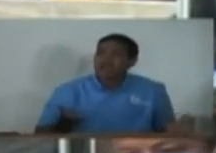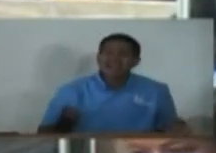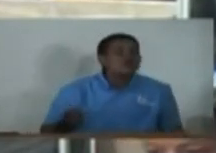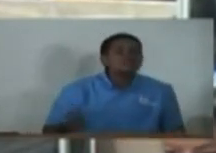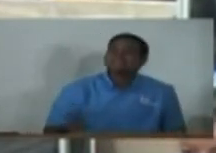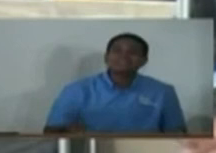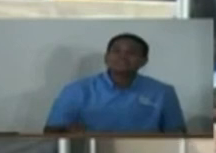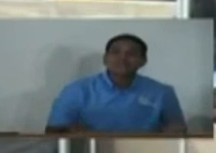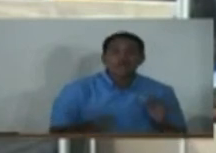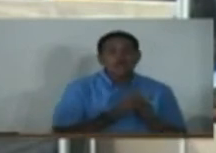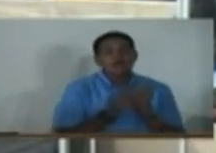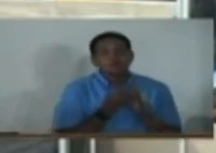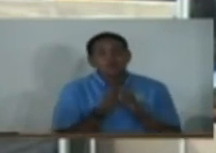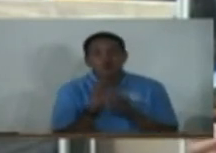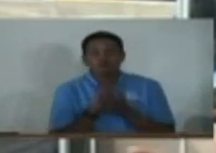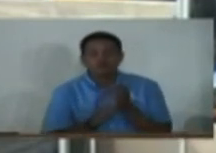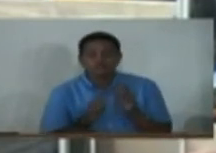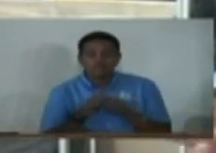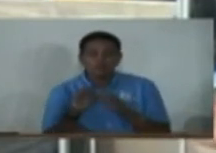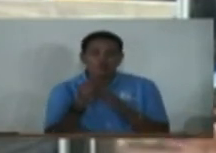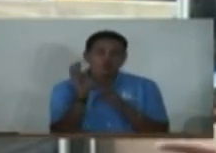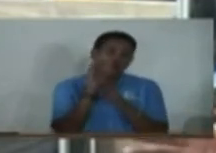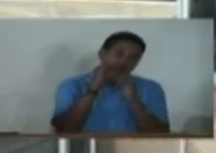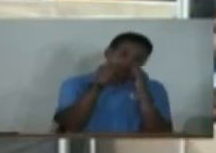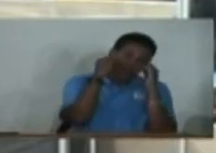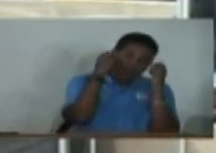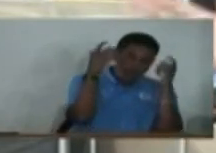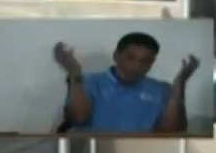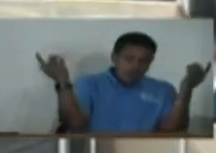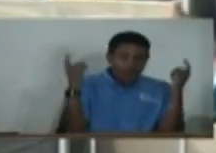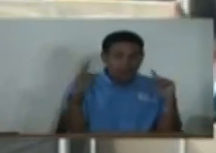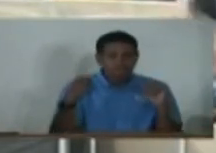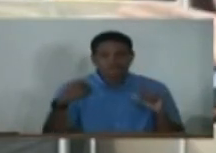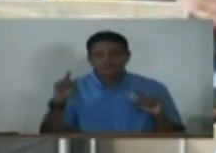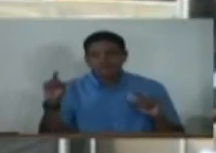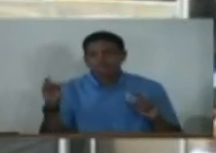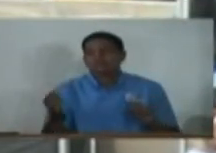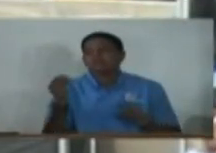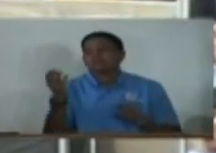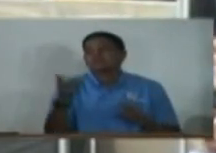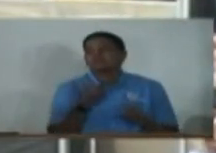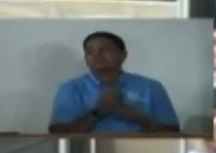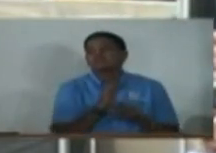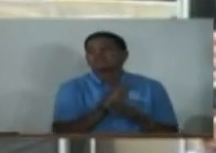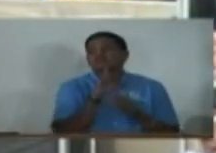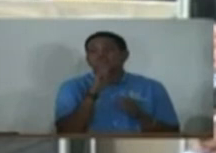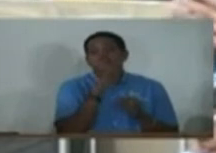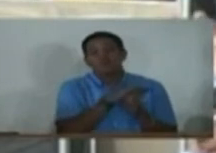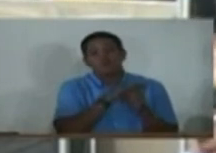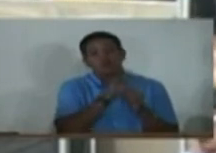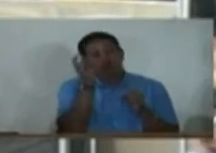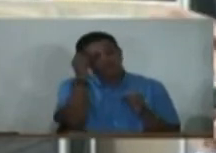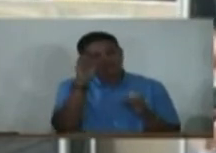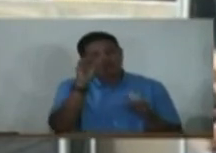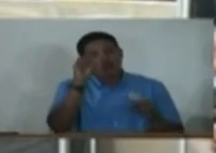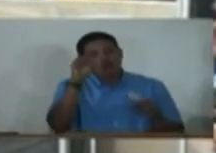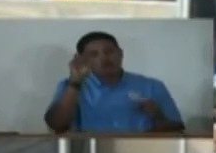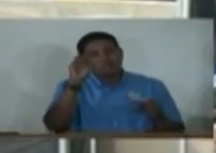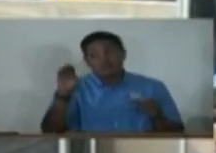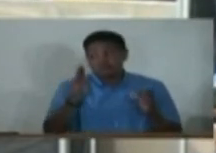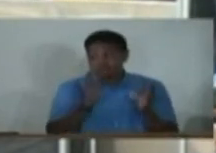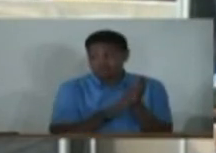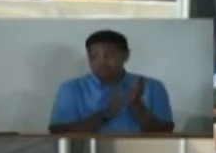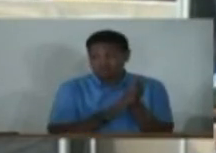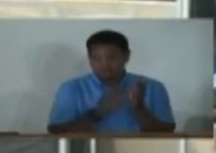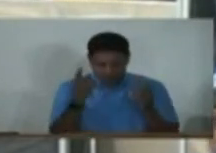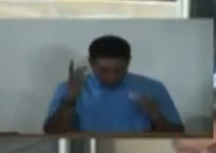measures, how they wear the masks, which... You know, I have to give the Ministry of Local Government and ADPEM credit because they do